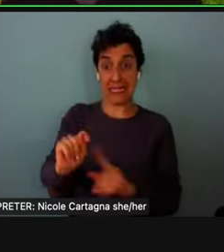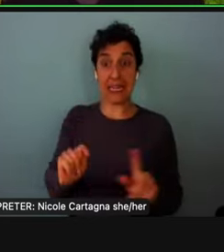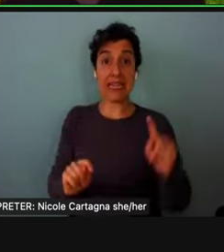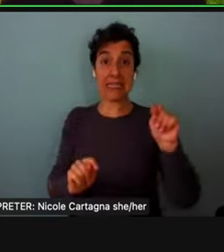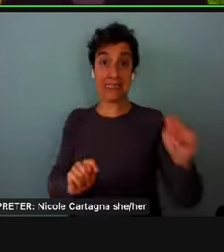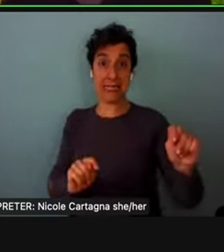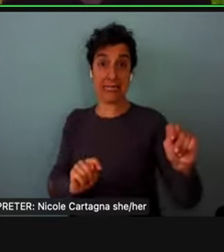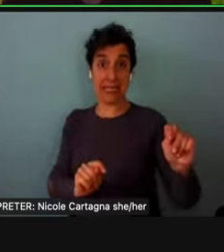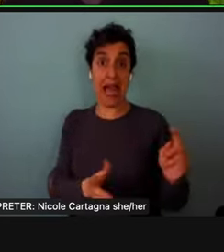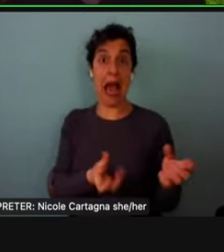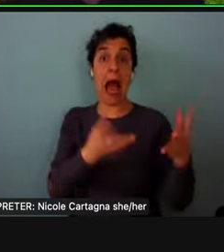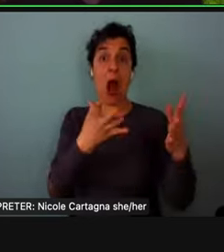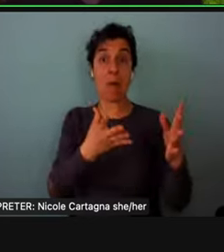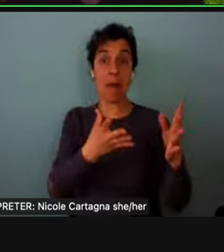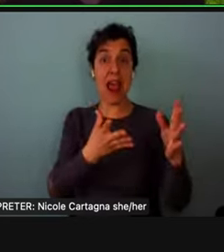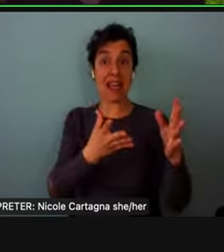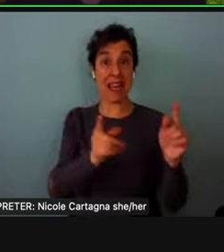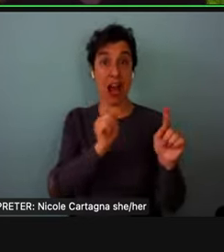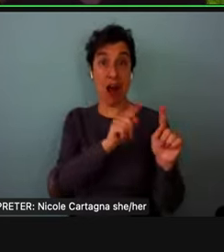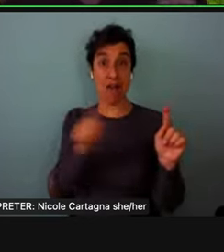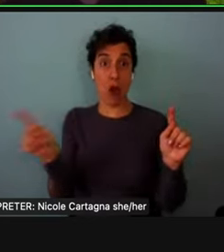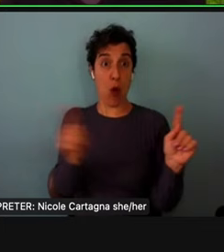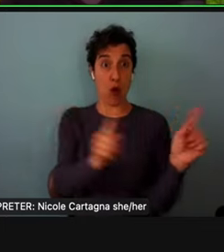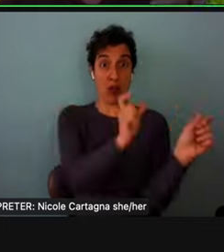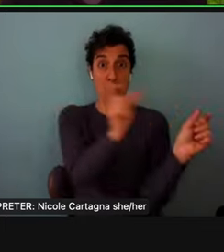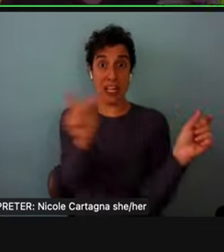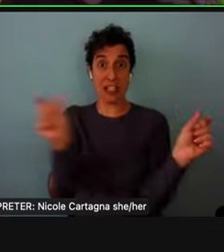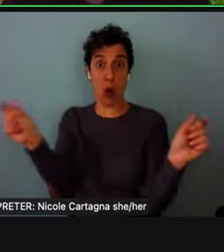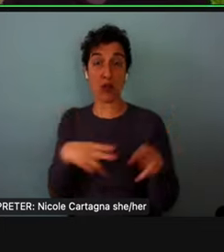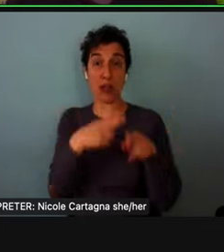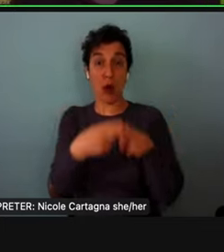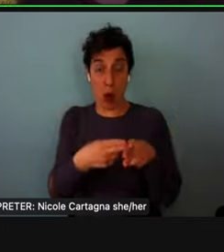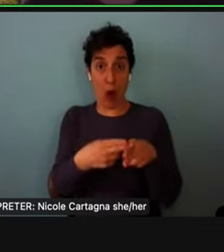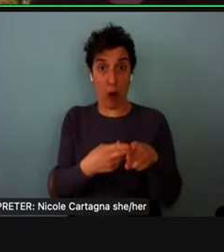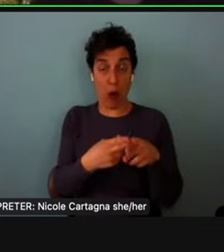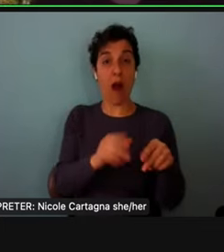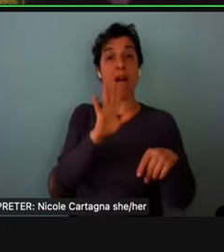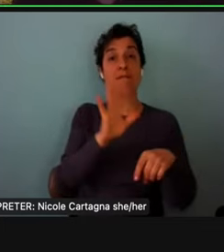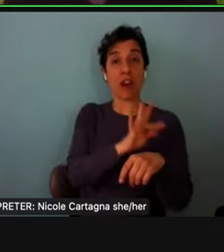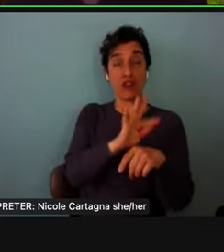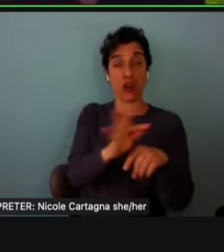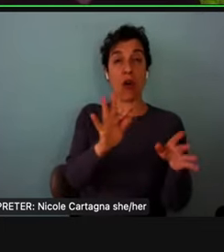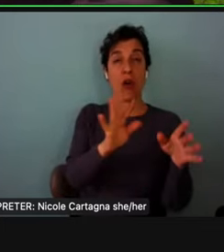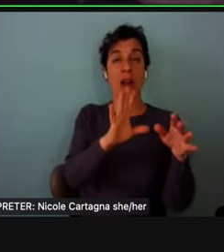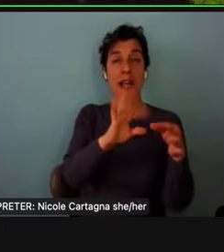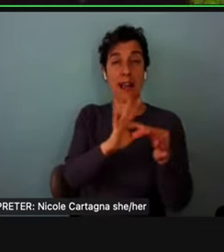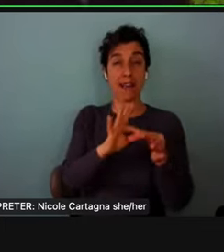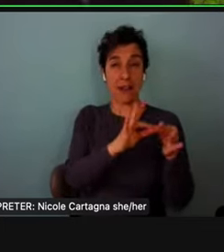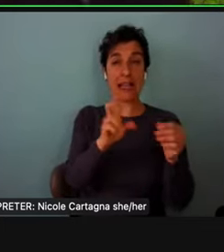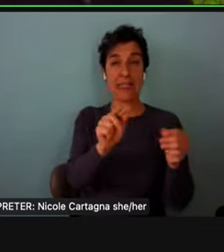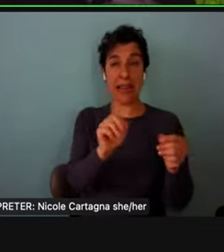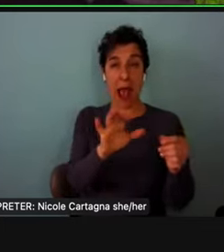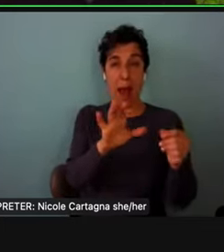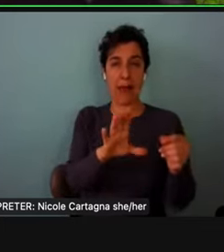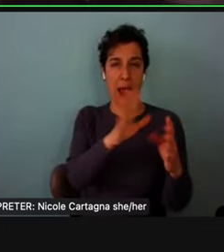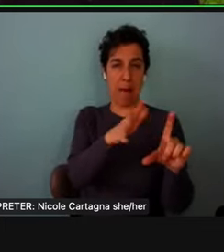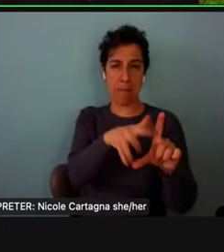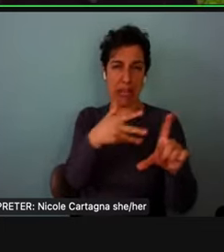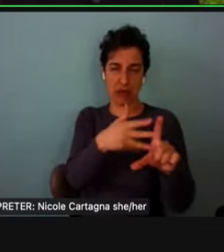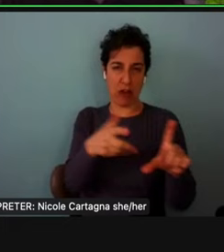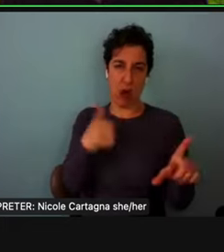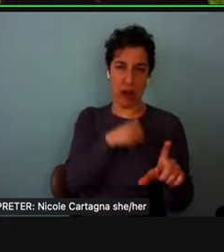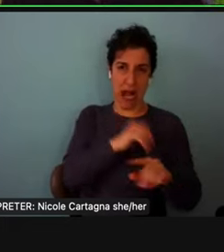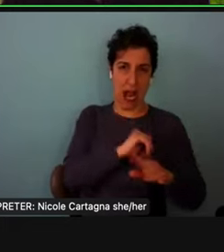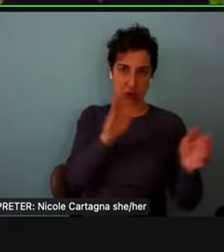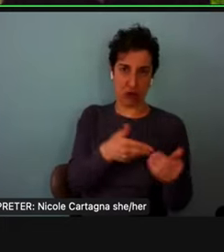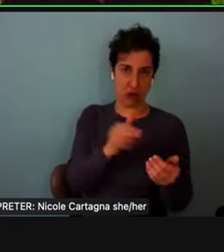of sliding window. We call this the functional connecting dynamics matrix. This was not introduced by us,